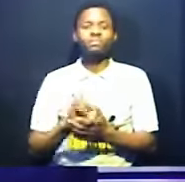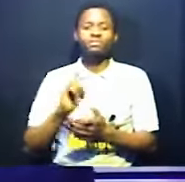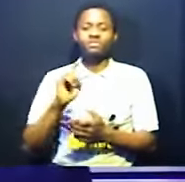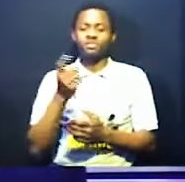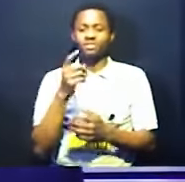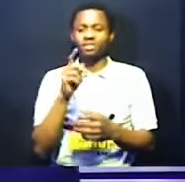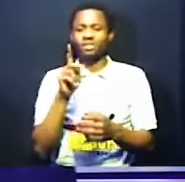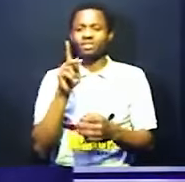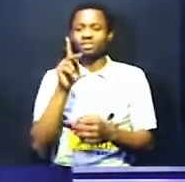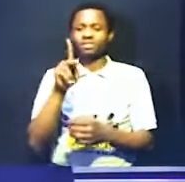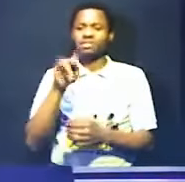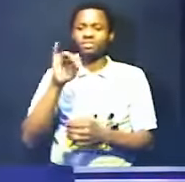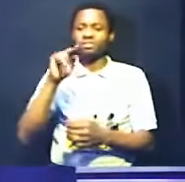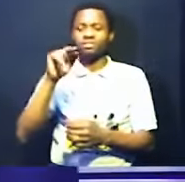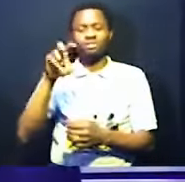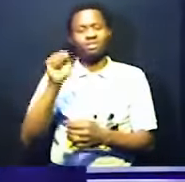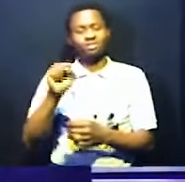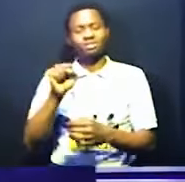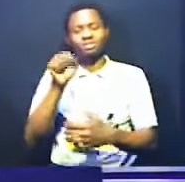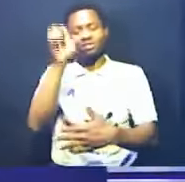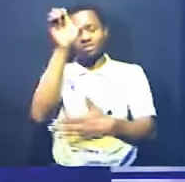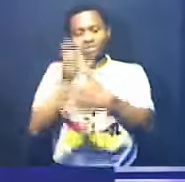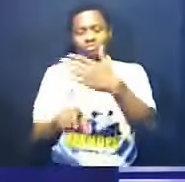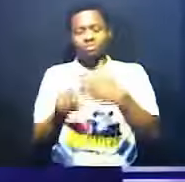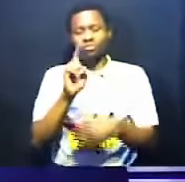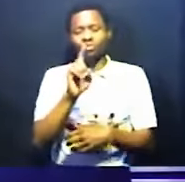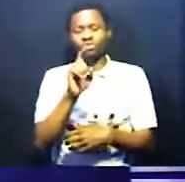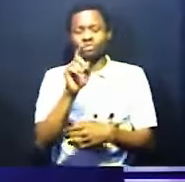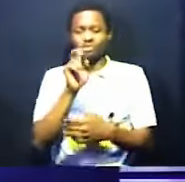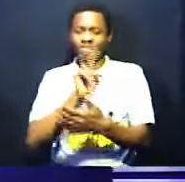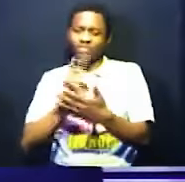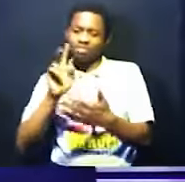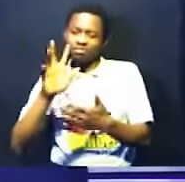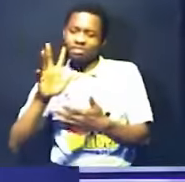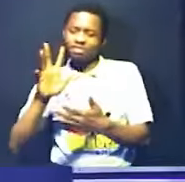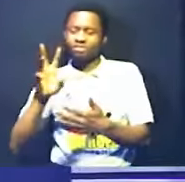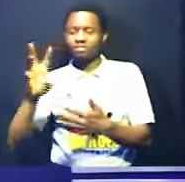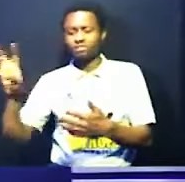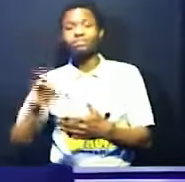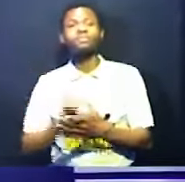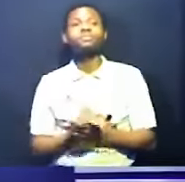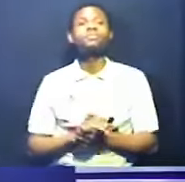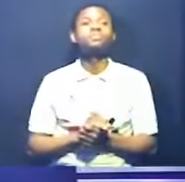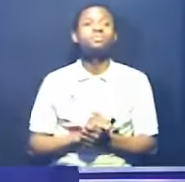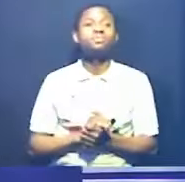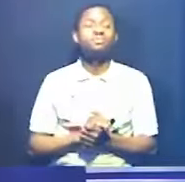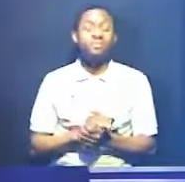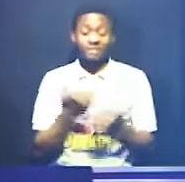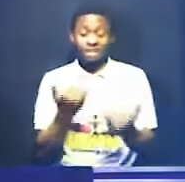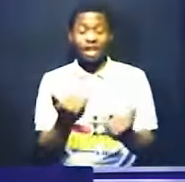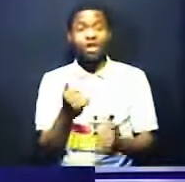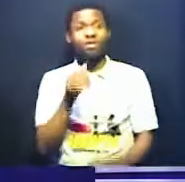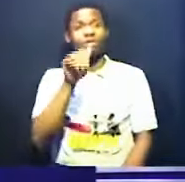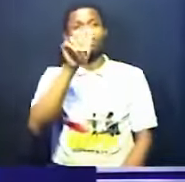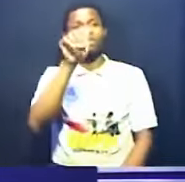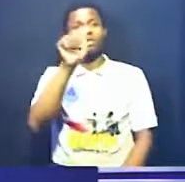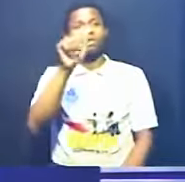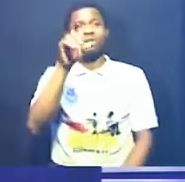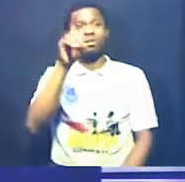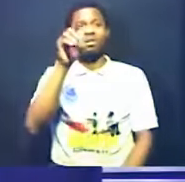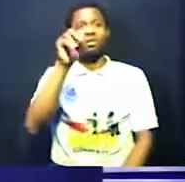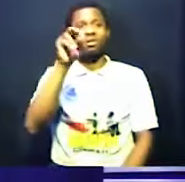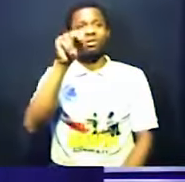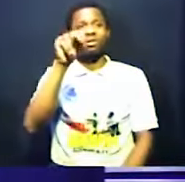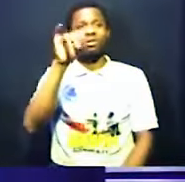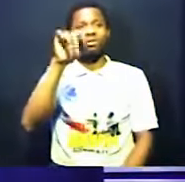Now, Adonijah, whose mother was Haggit, put